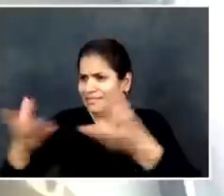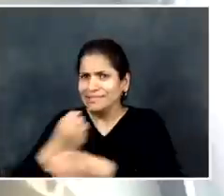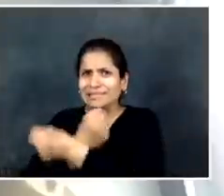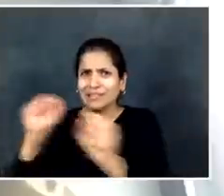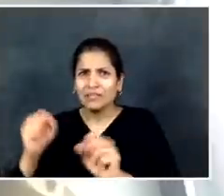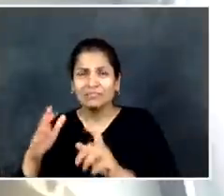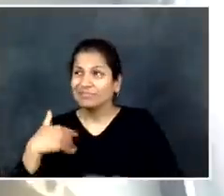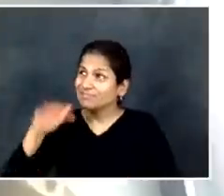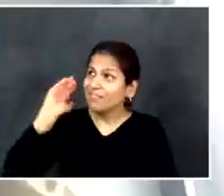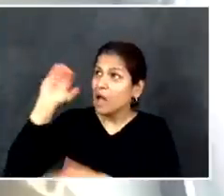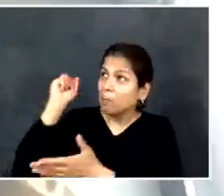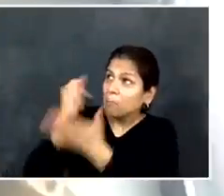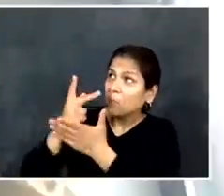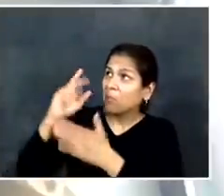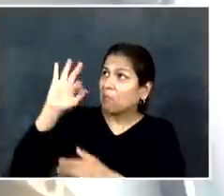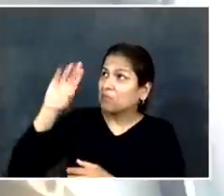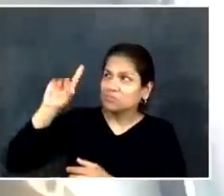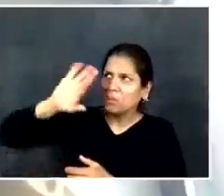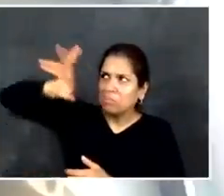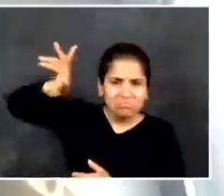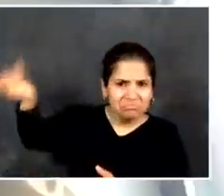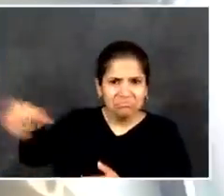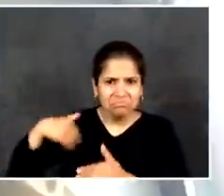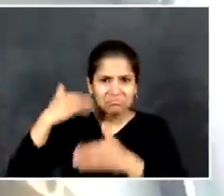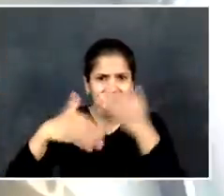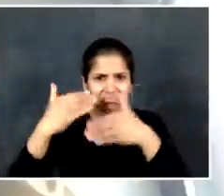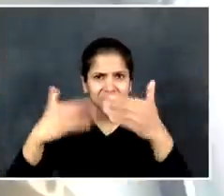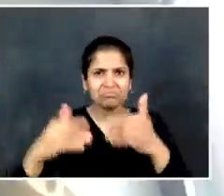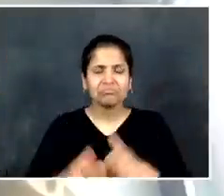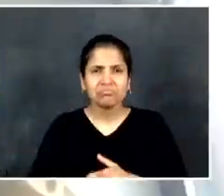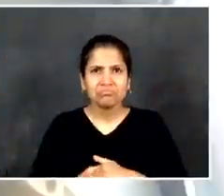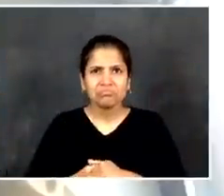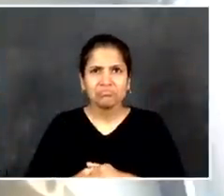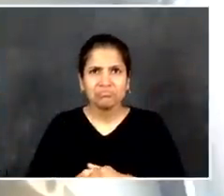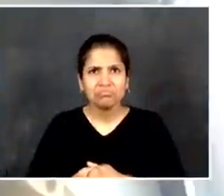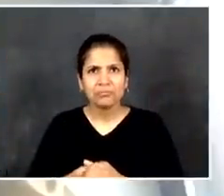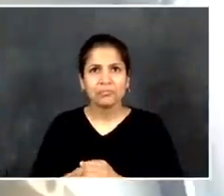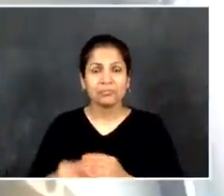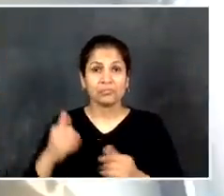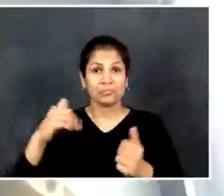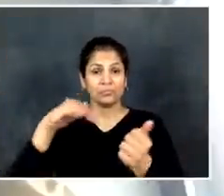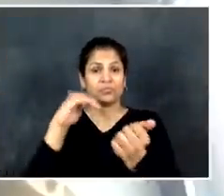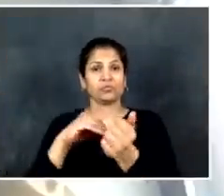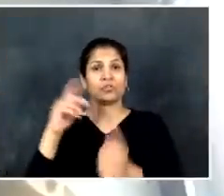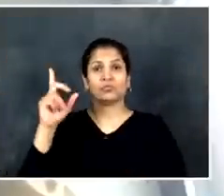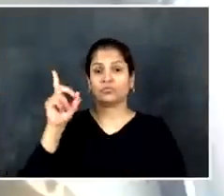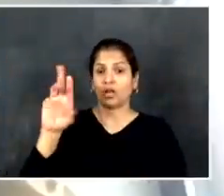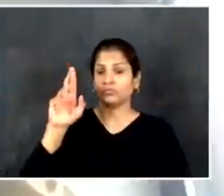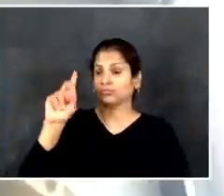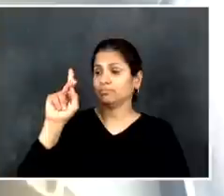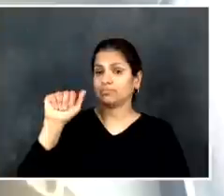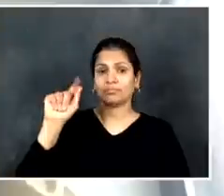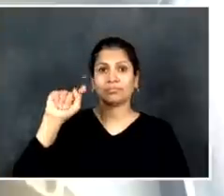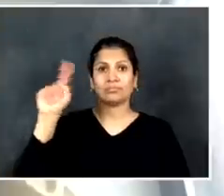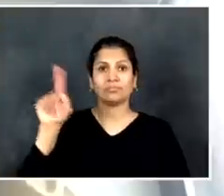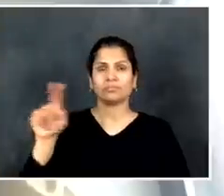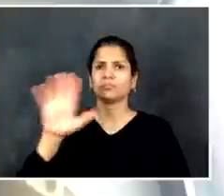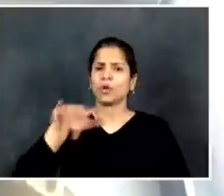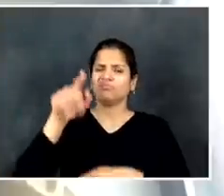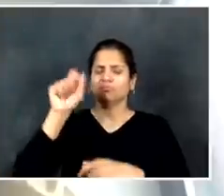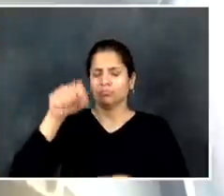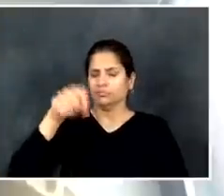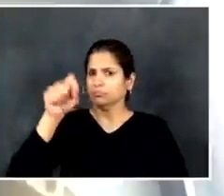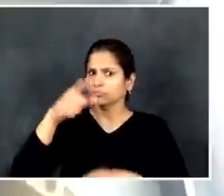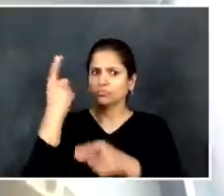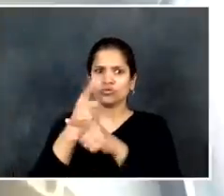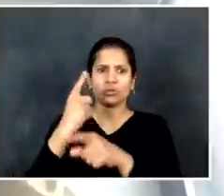it exactly right, sir. And during those days, I remember every night right before going to sleep, I would be checking to make sure there were enough